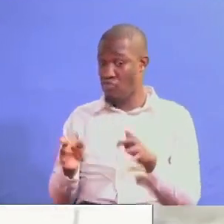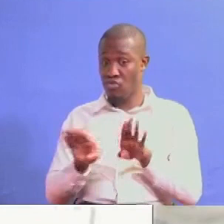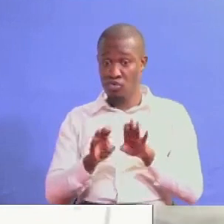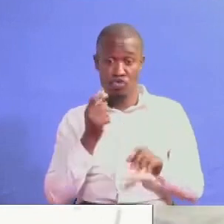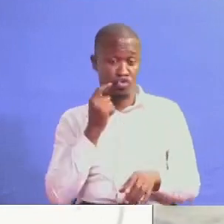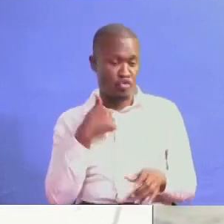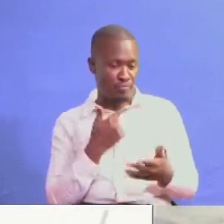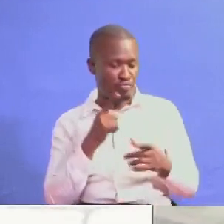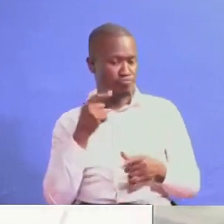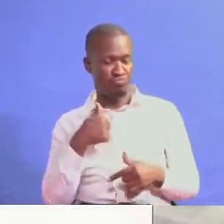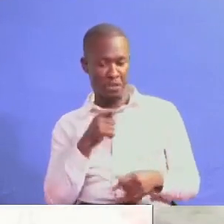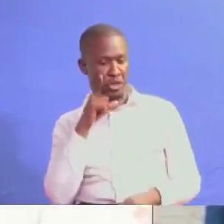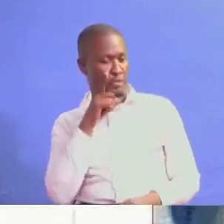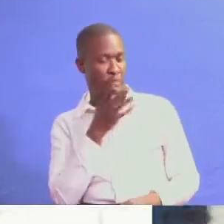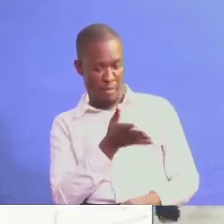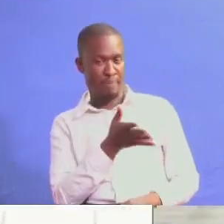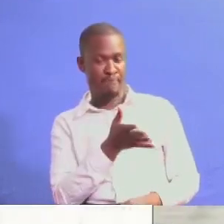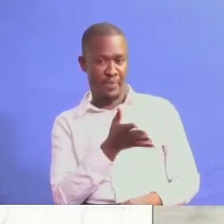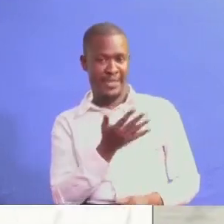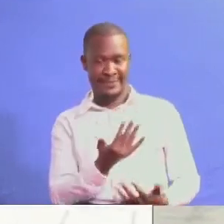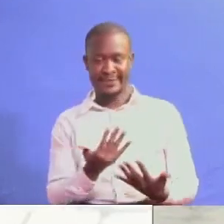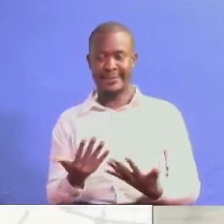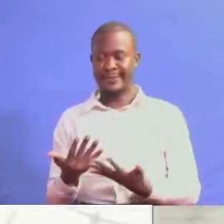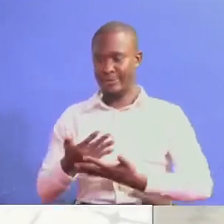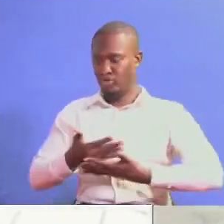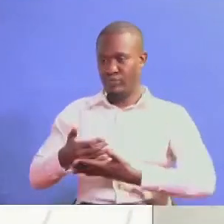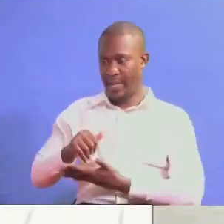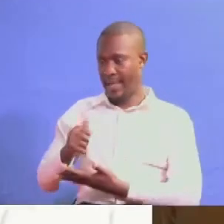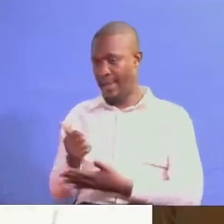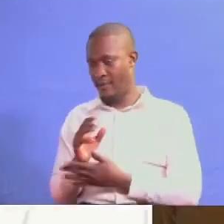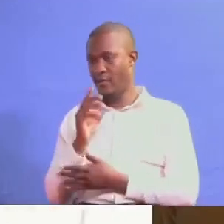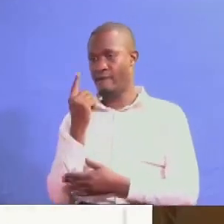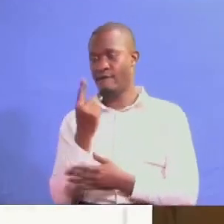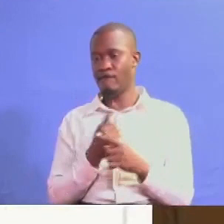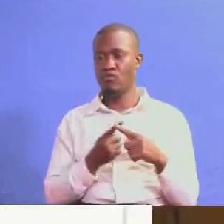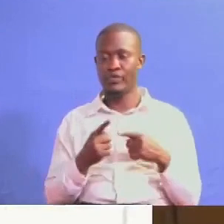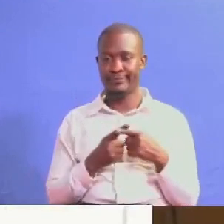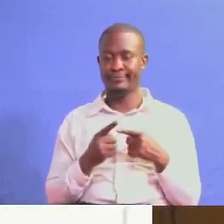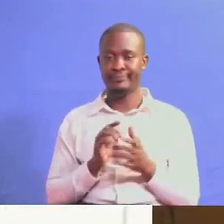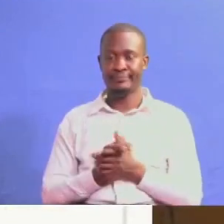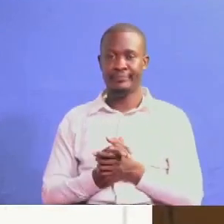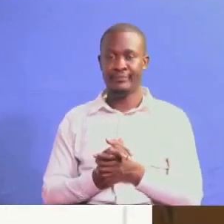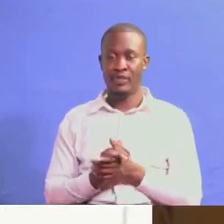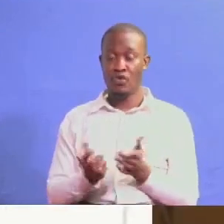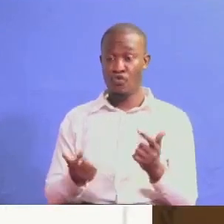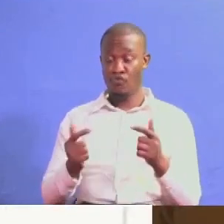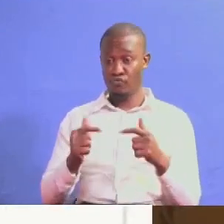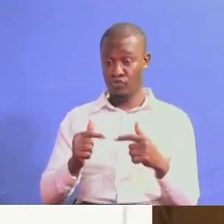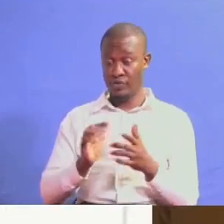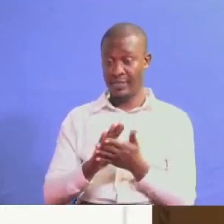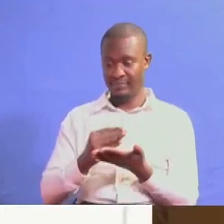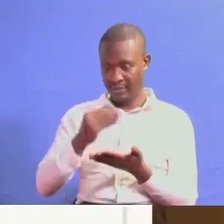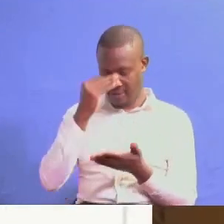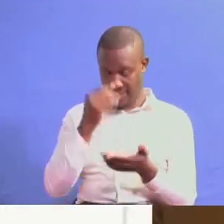hapo kwa kibanda na huyu mtoto na mwenzake wa form 1. From today watoto wameanza kuja